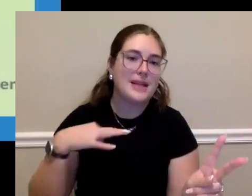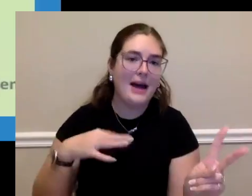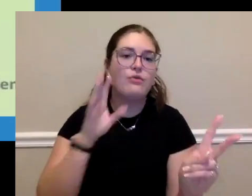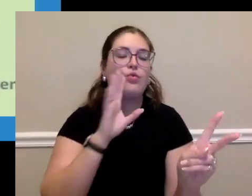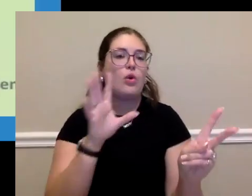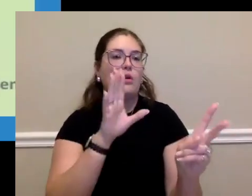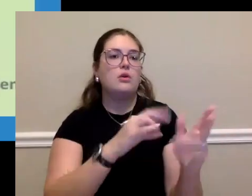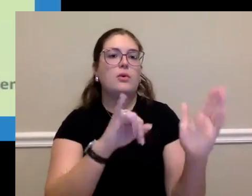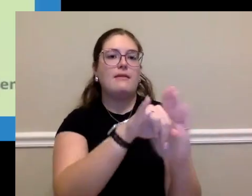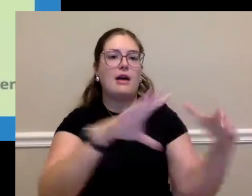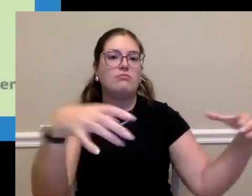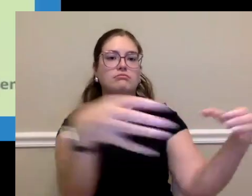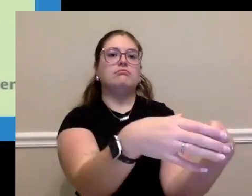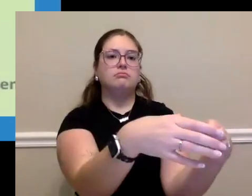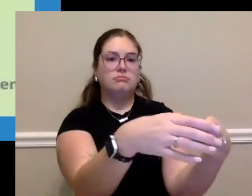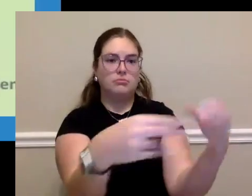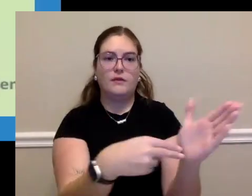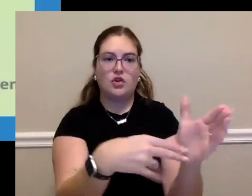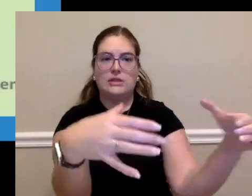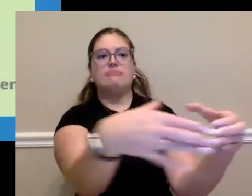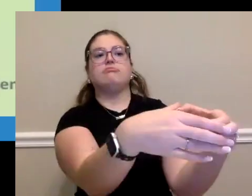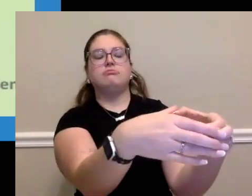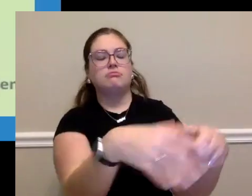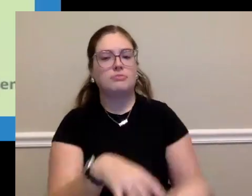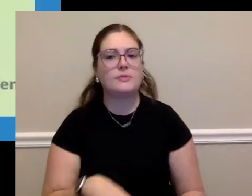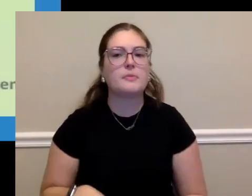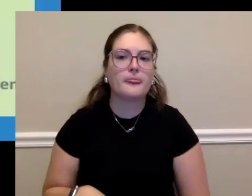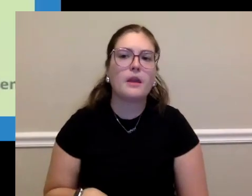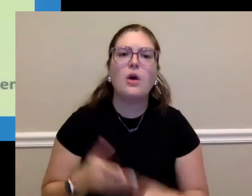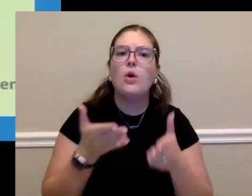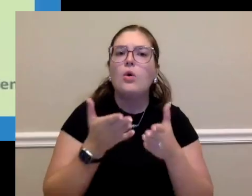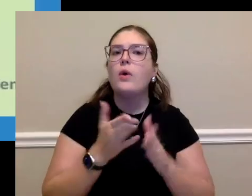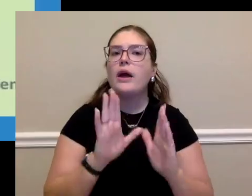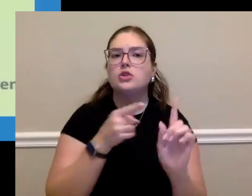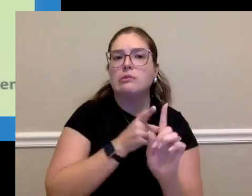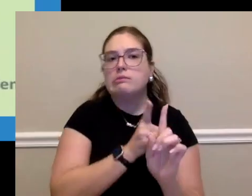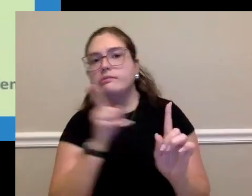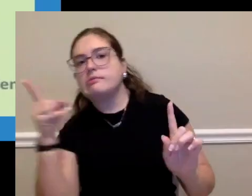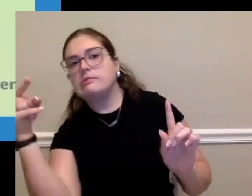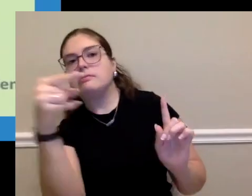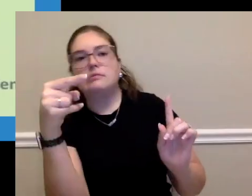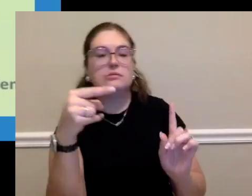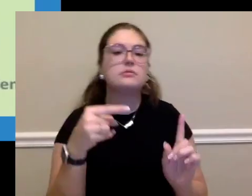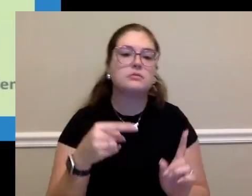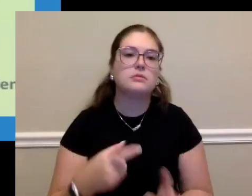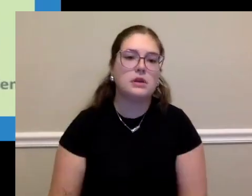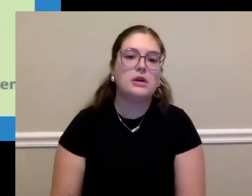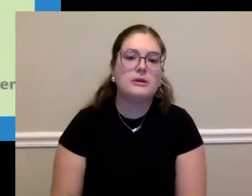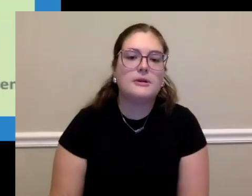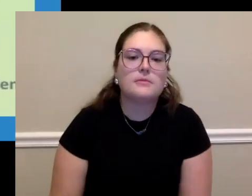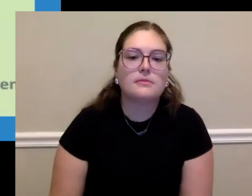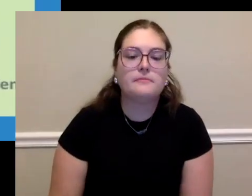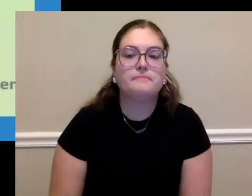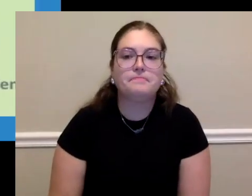of nurses. So there are ways of getting around it in Spanish. Okay, so let's go